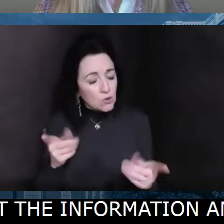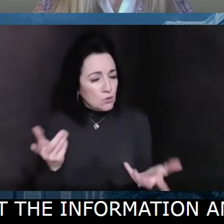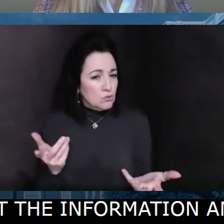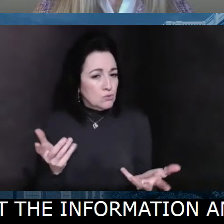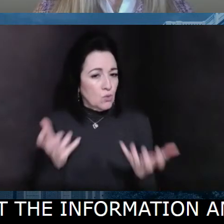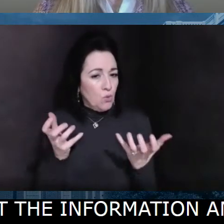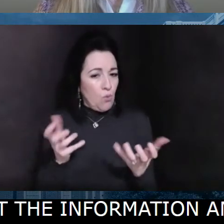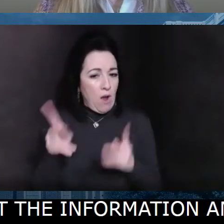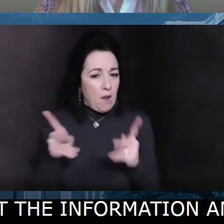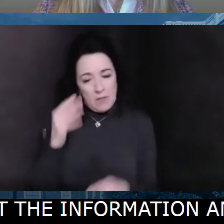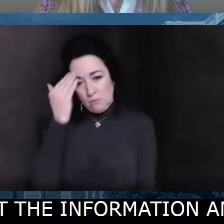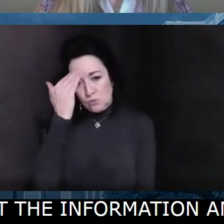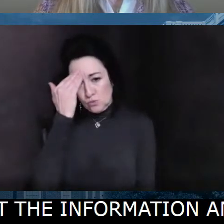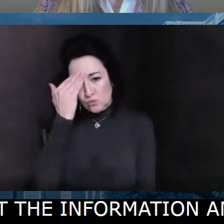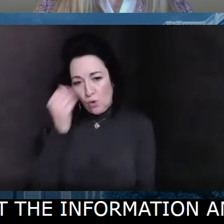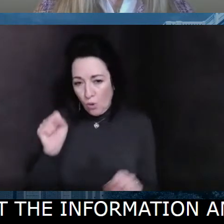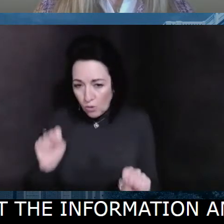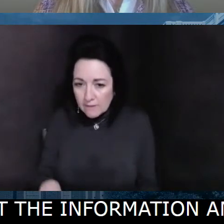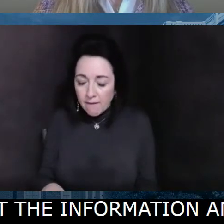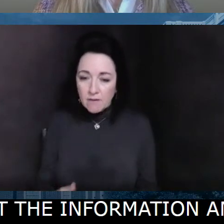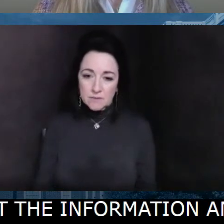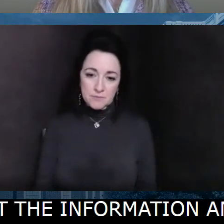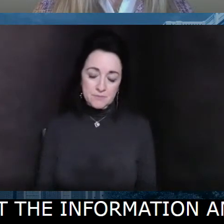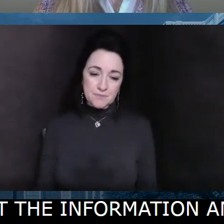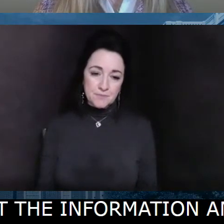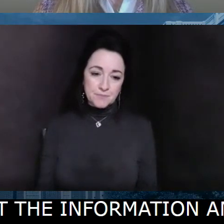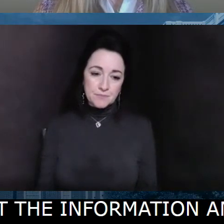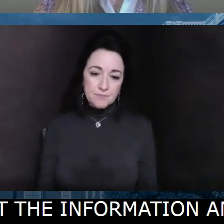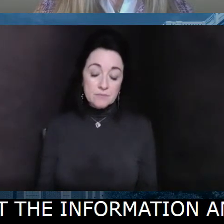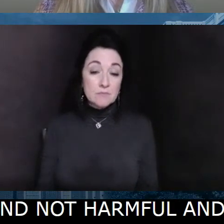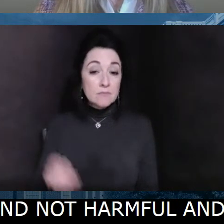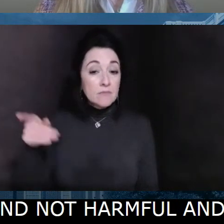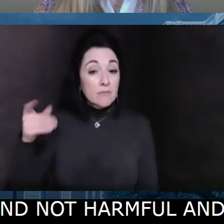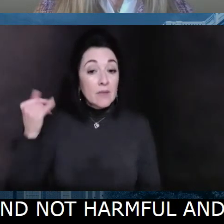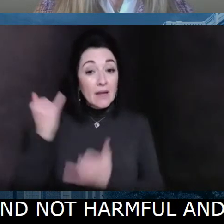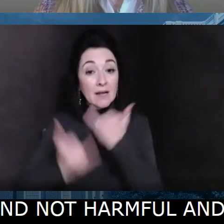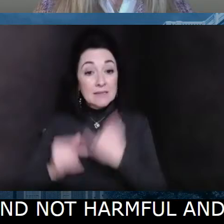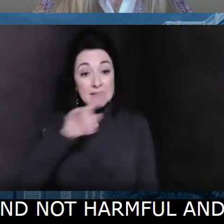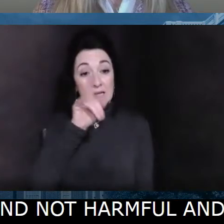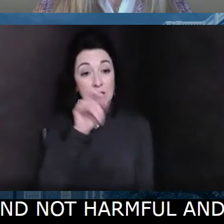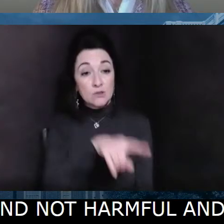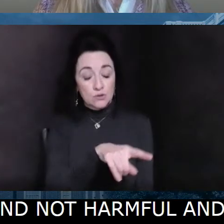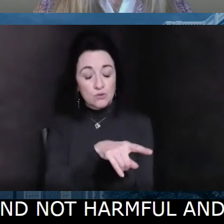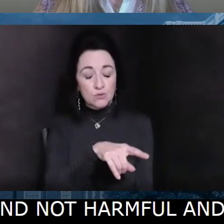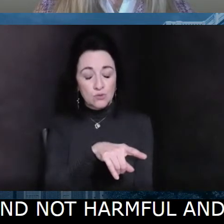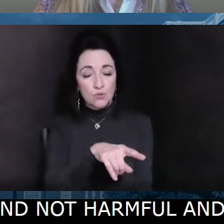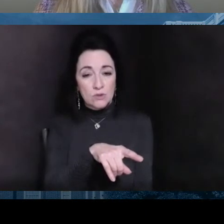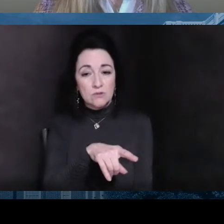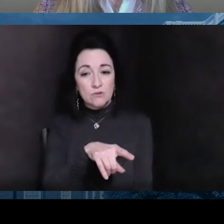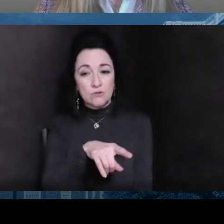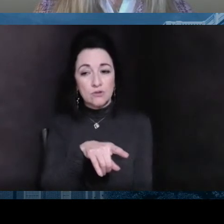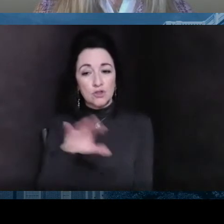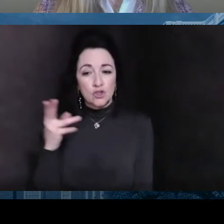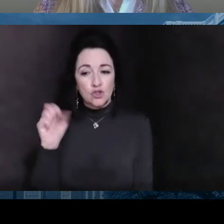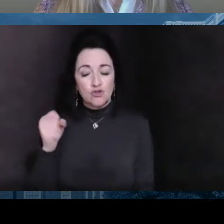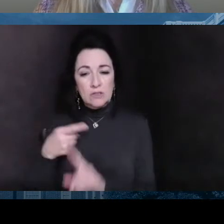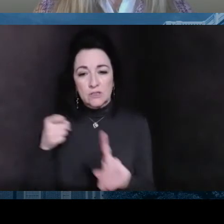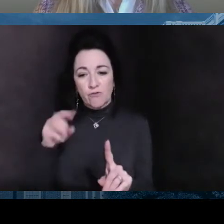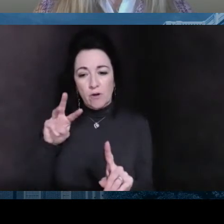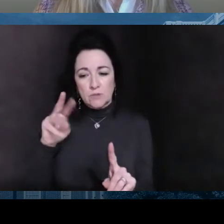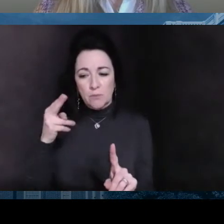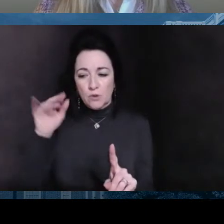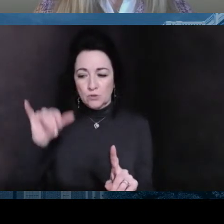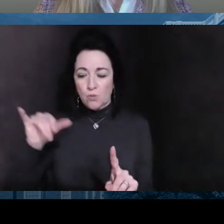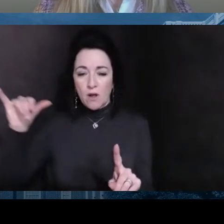All right, Governor, this is the last question for today. This was pre-submitted by Chris Barish from WHYY. And